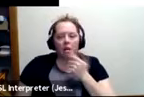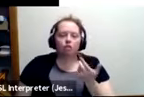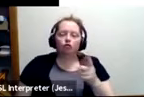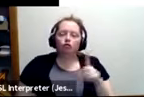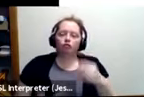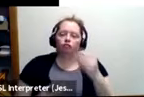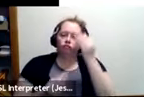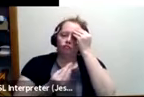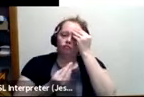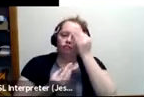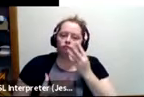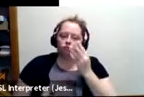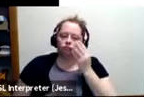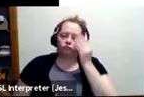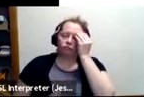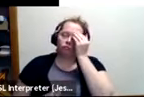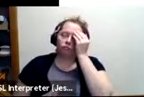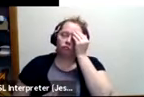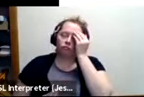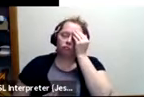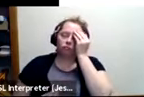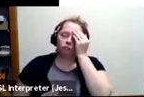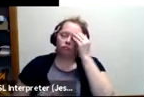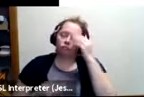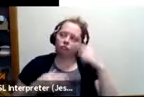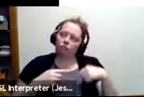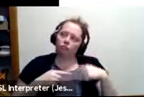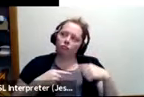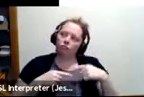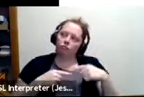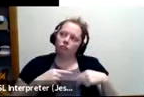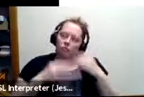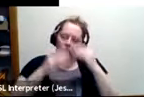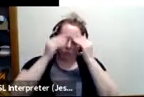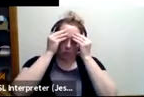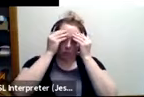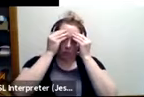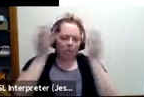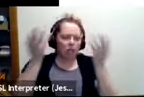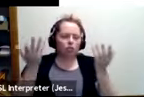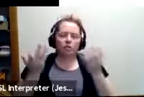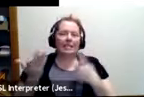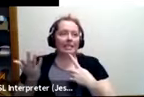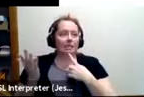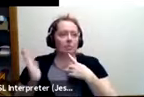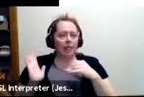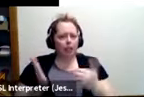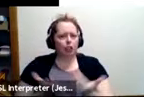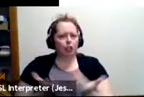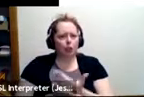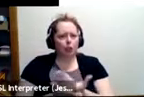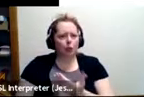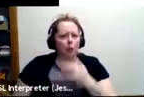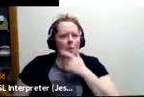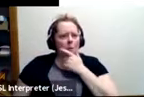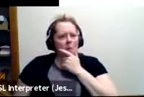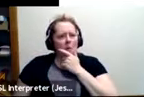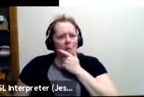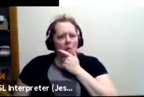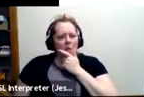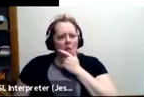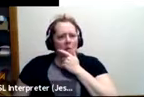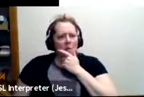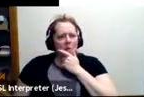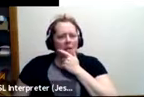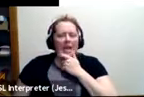you're processing and acknowledge that that's new to me. I think it makes the conversation much easier when you're starting